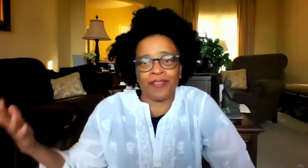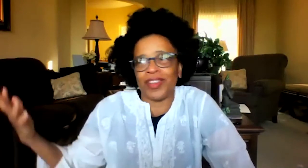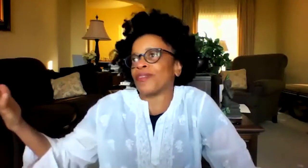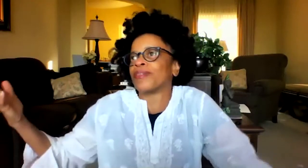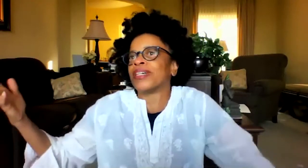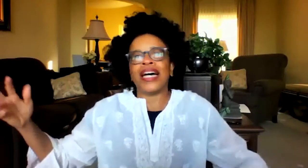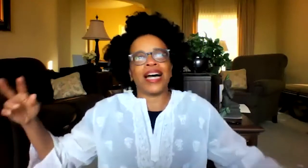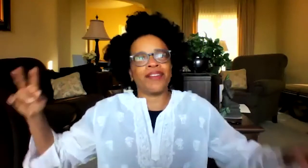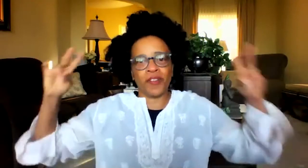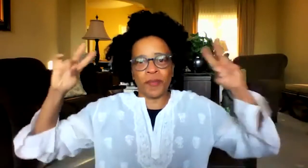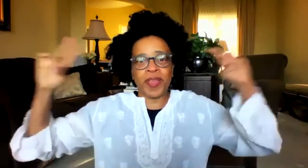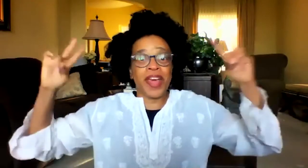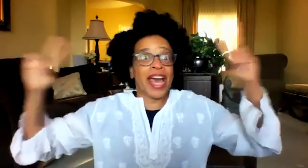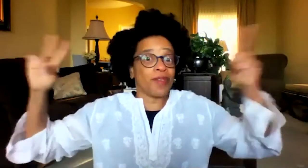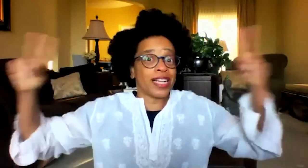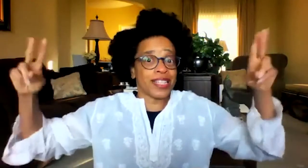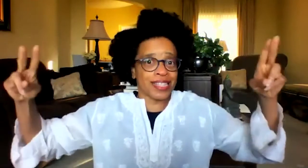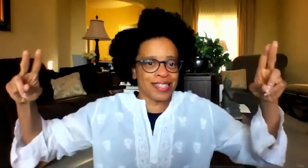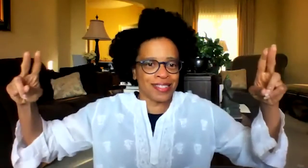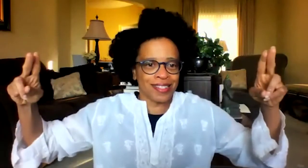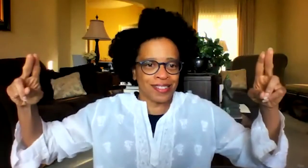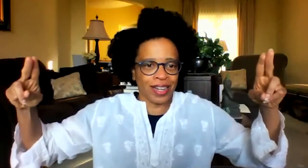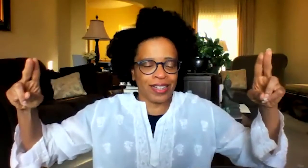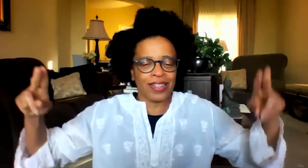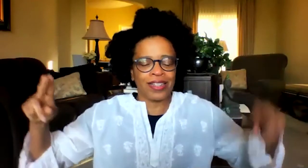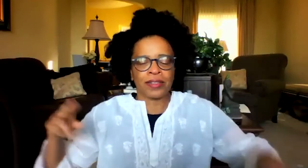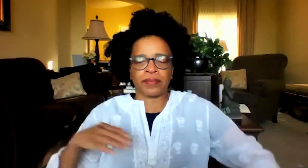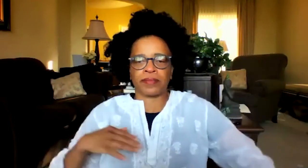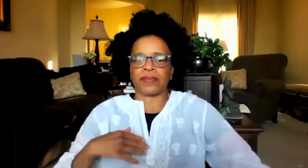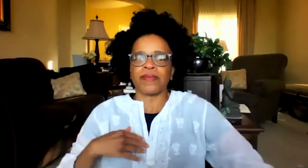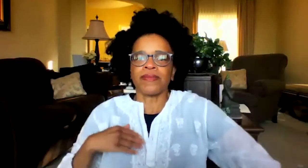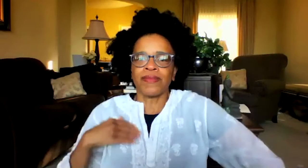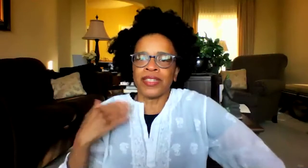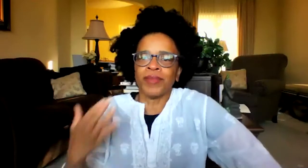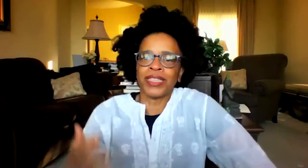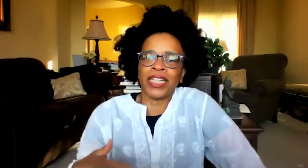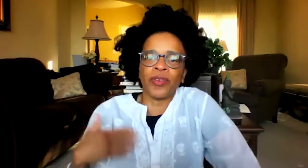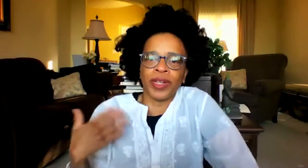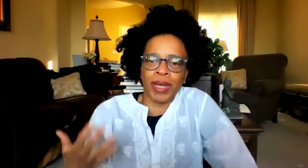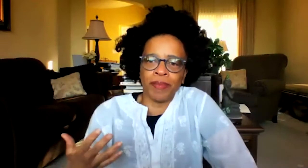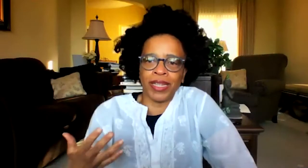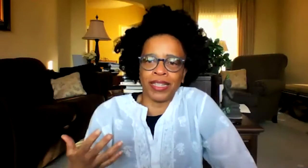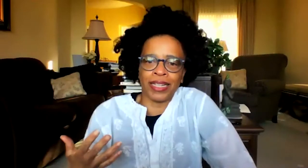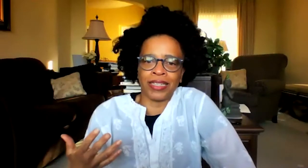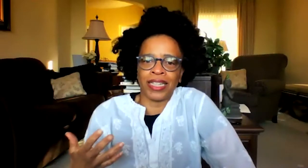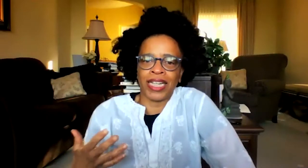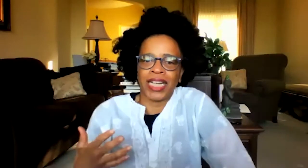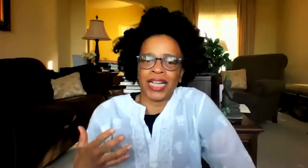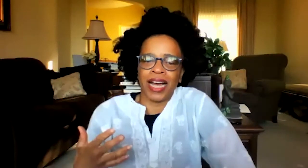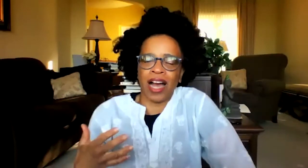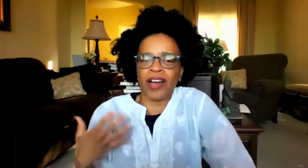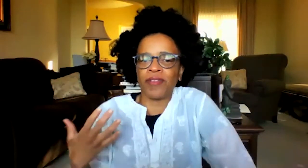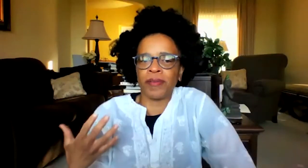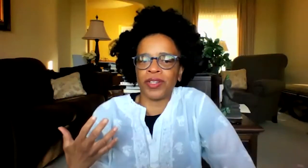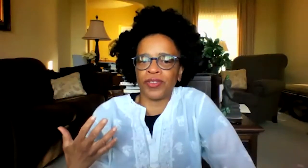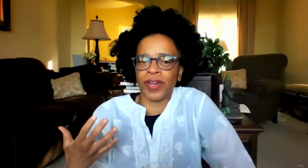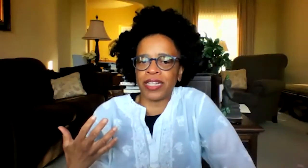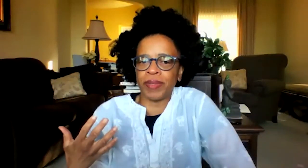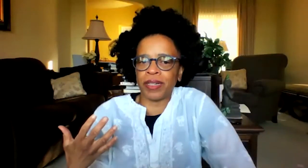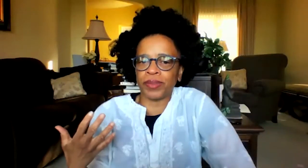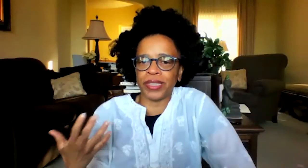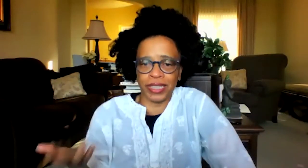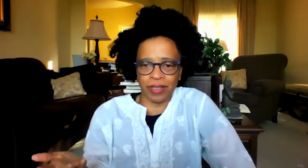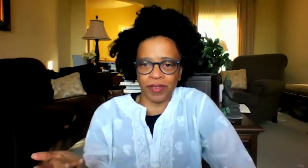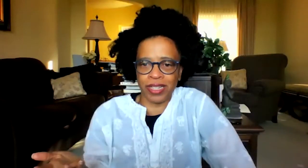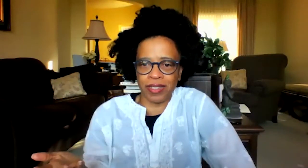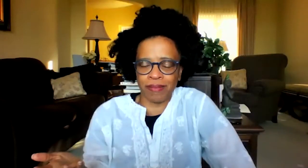never been that racist, right? But the inquiry may be then, how have we been trained to